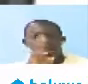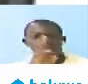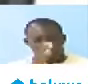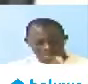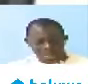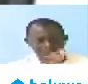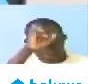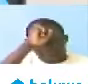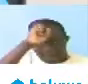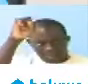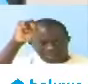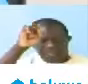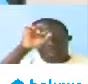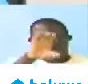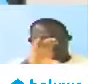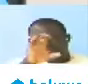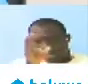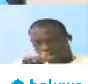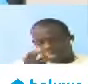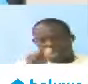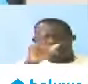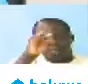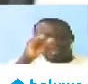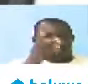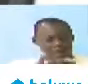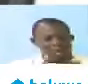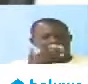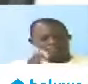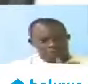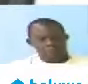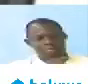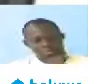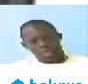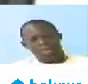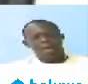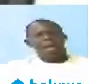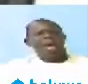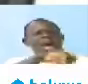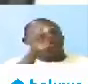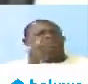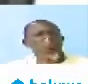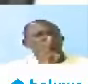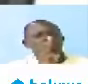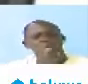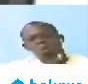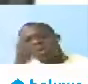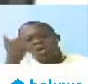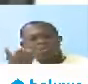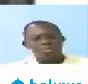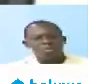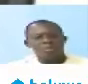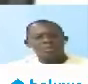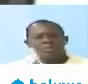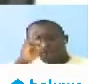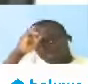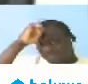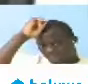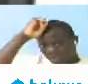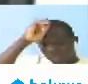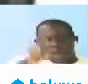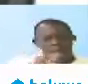Idrissa Deby. So any Mandela model, what was Mandela Bulano? Plus people who were Mandela's